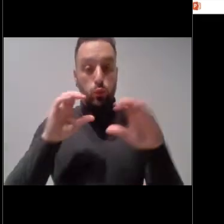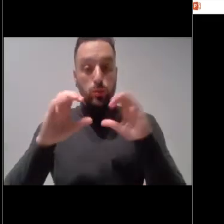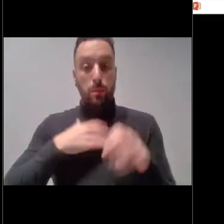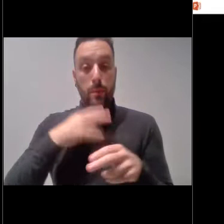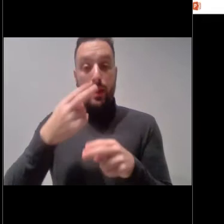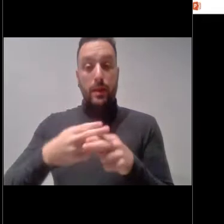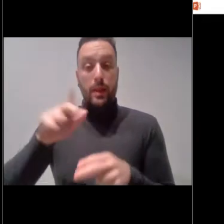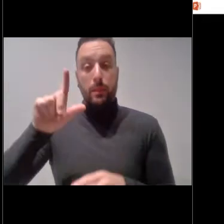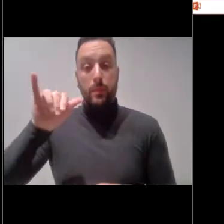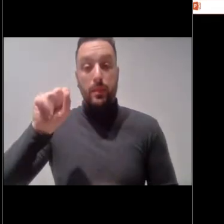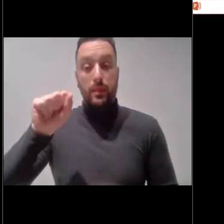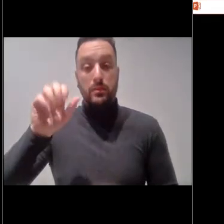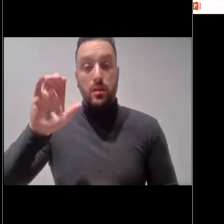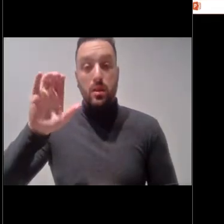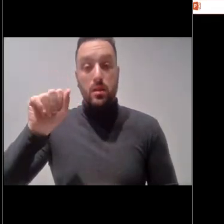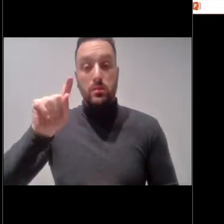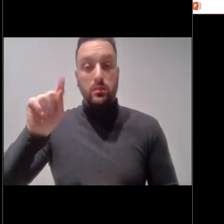Kazaku.